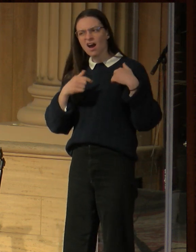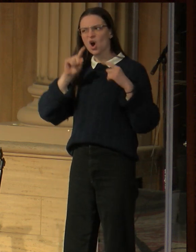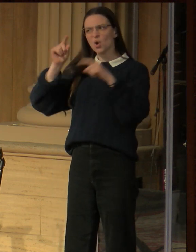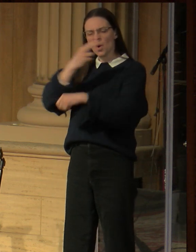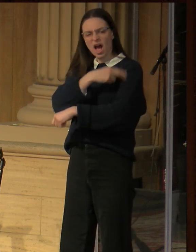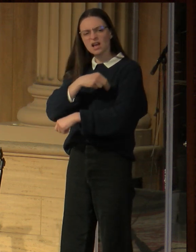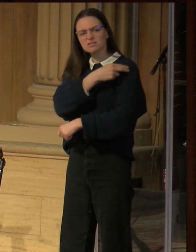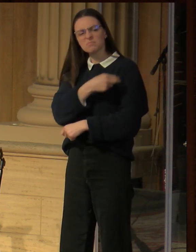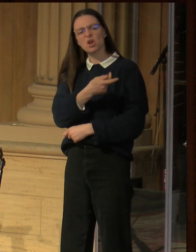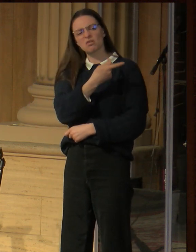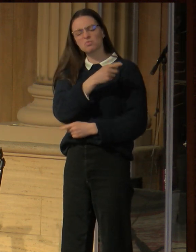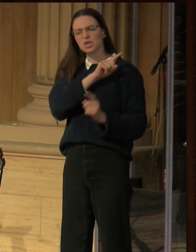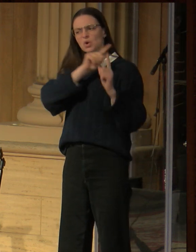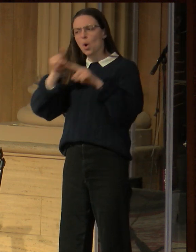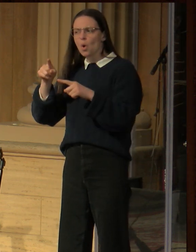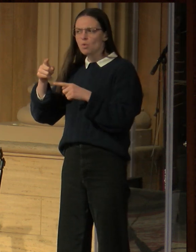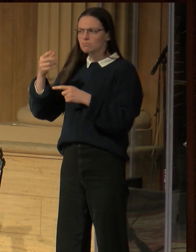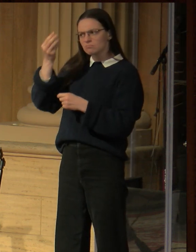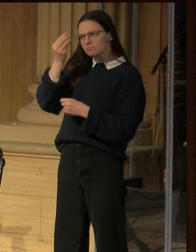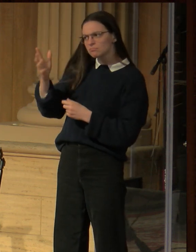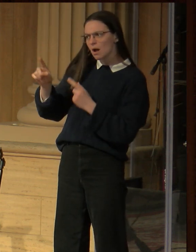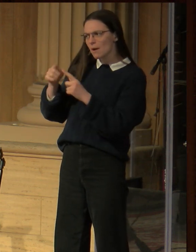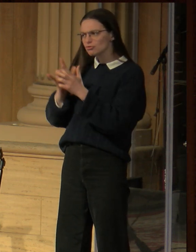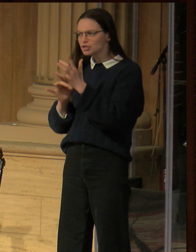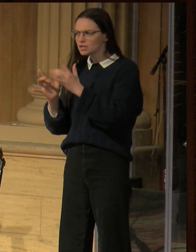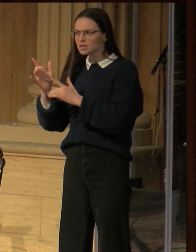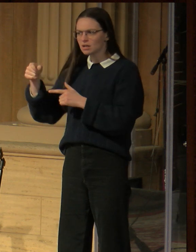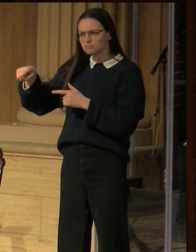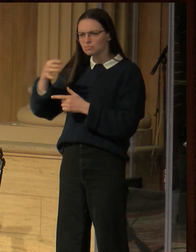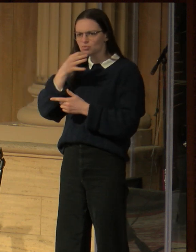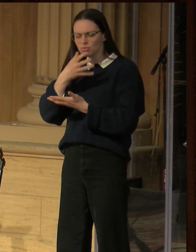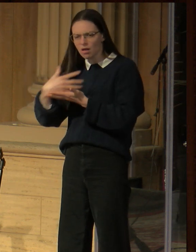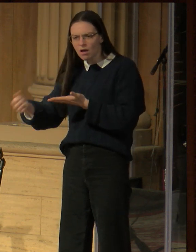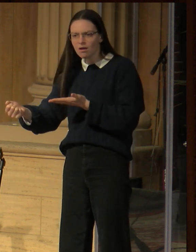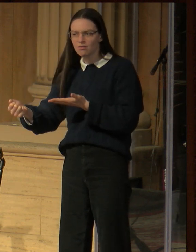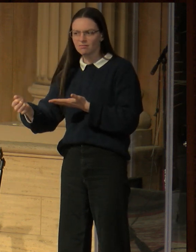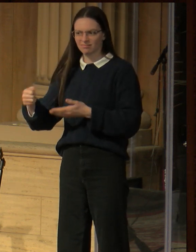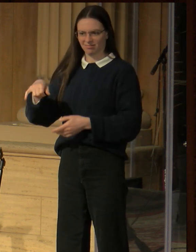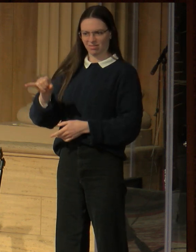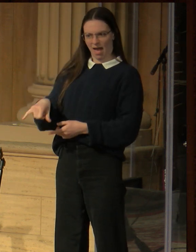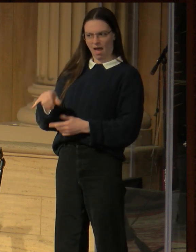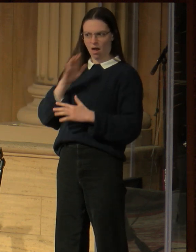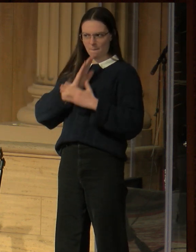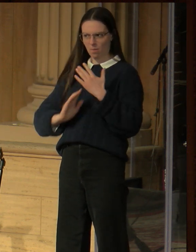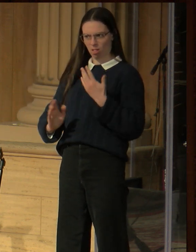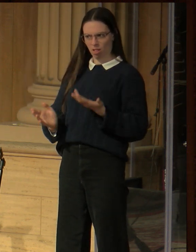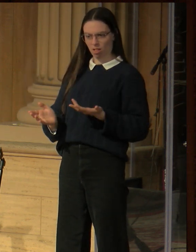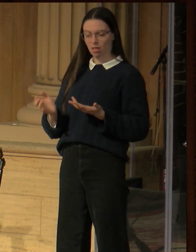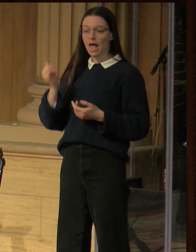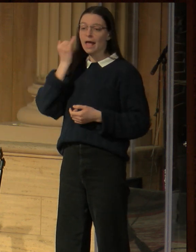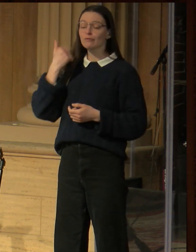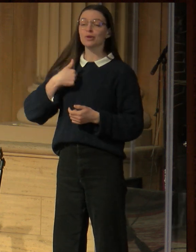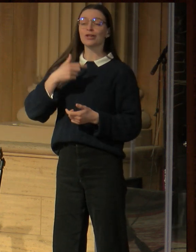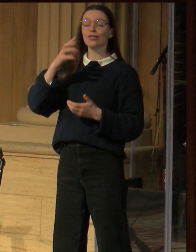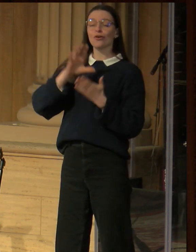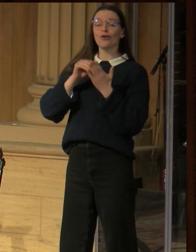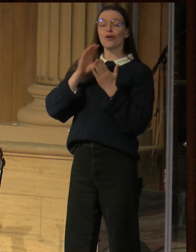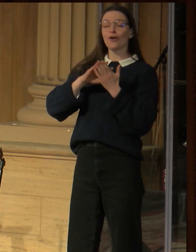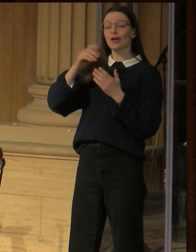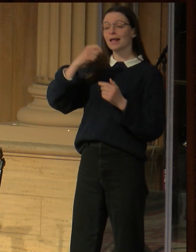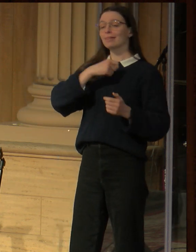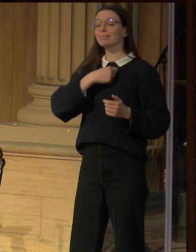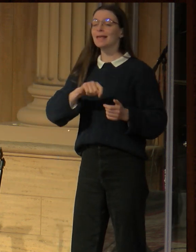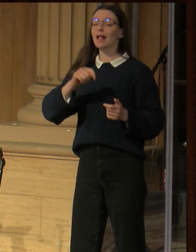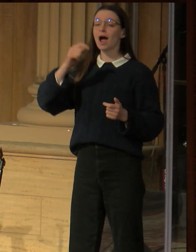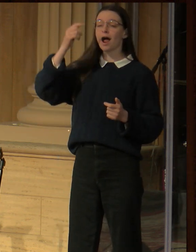hospital so that we can share with them Jesus in their final moments? Because if we're learning tons of theology and it's only going